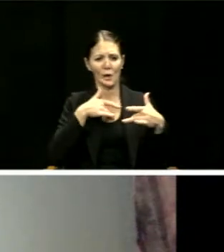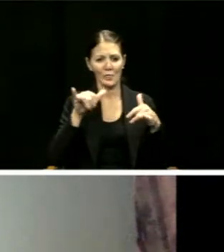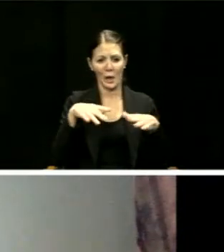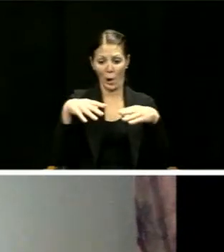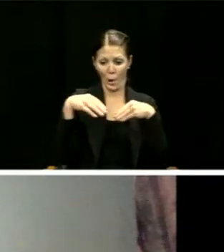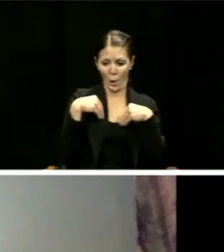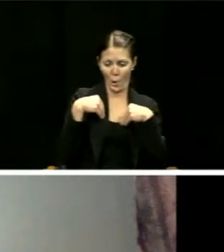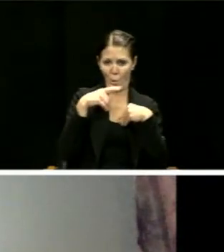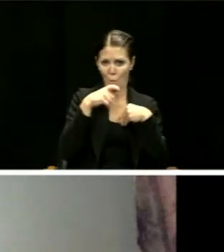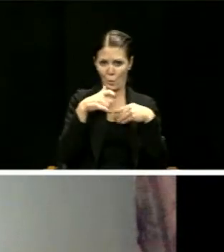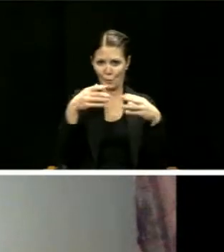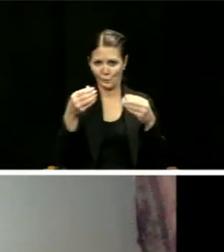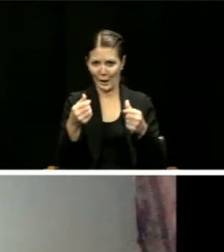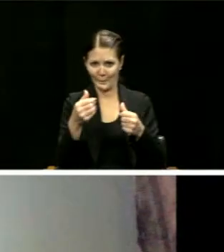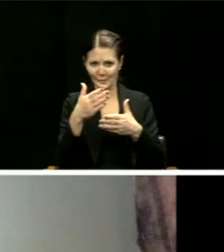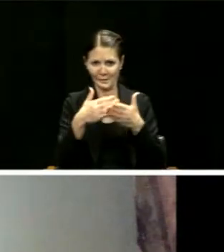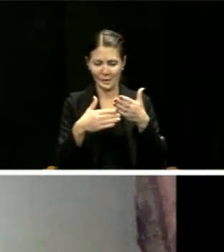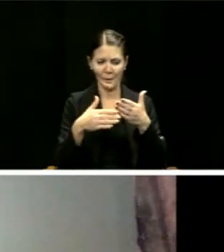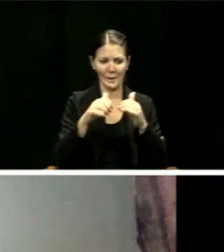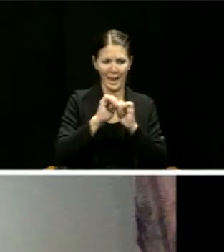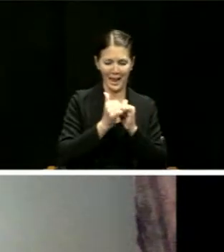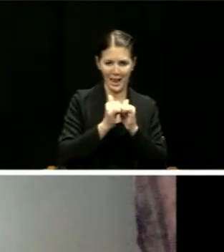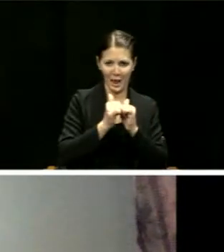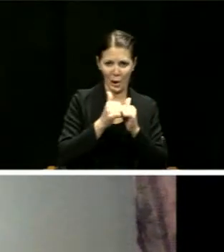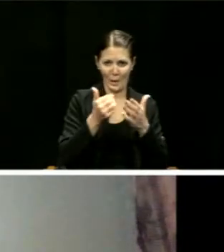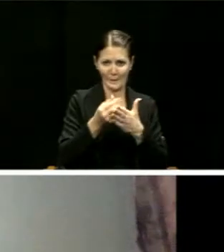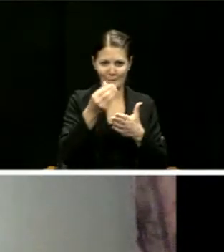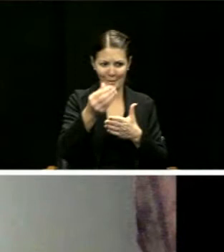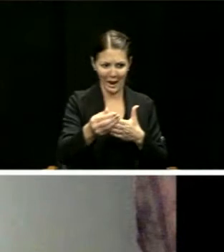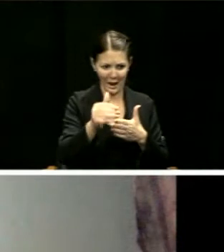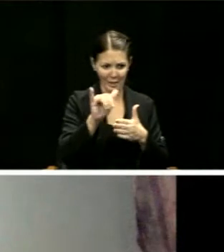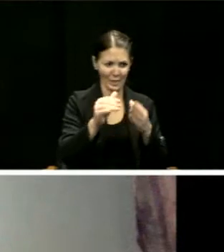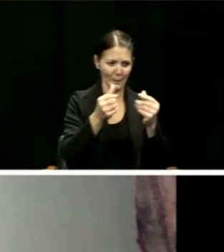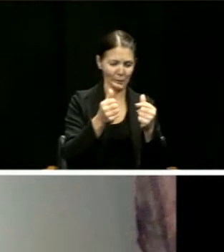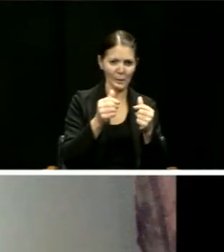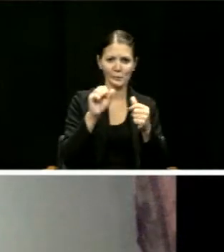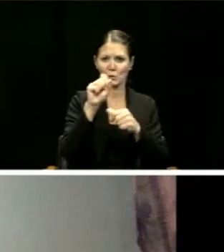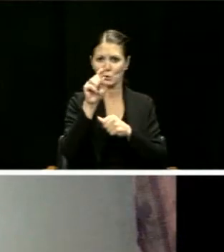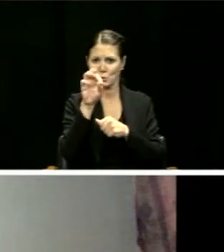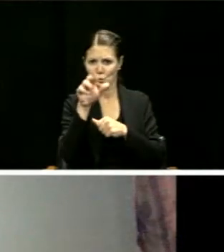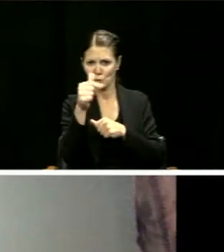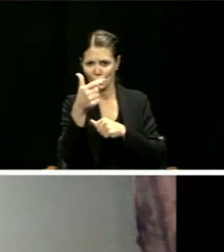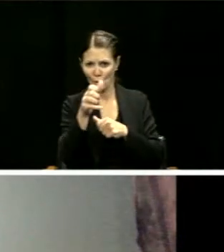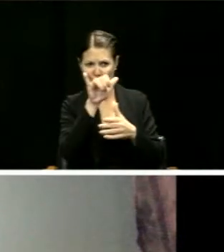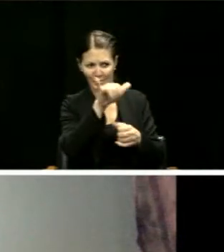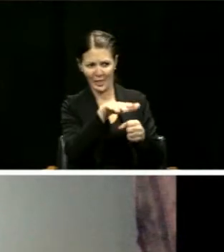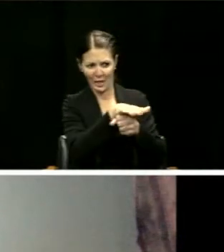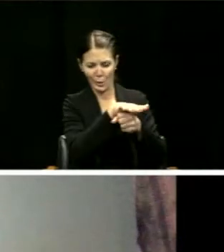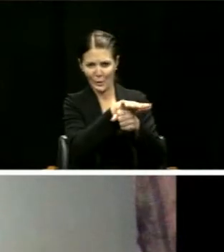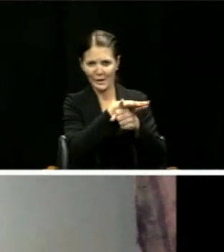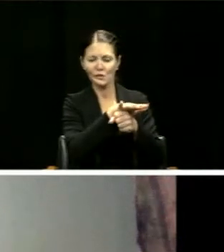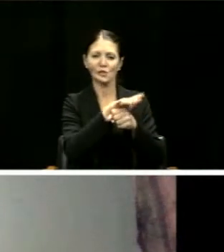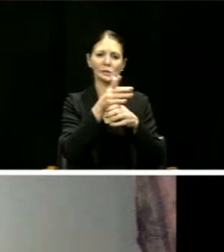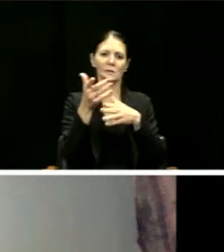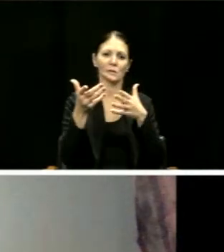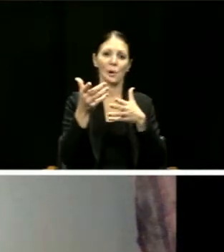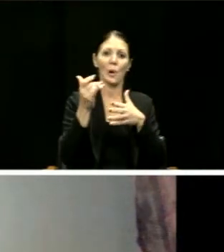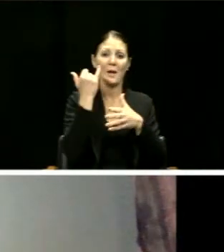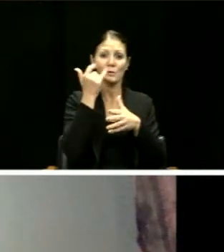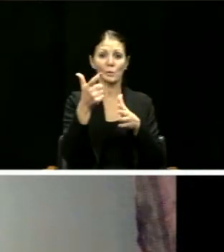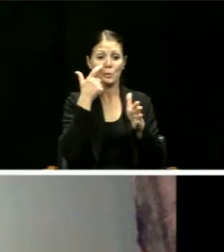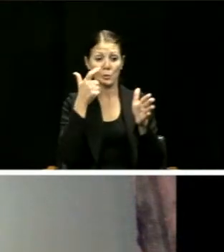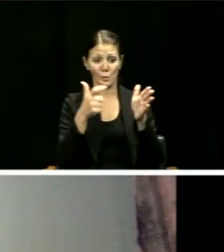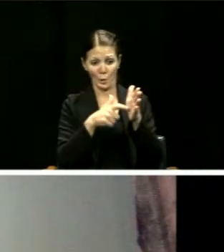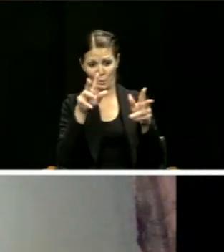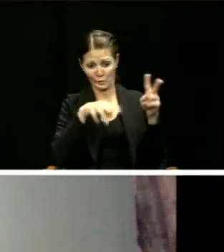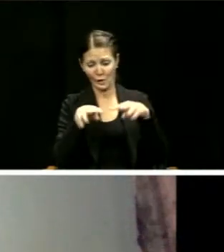of the property and actually acquiring and putting the storage at that location. So, and if you notice, the